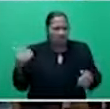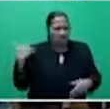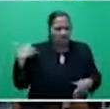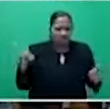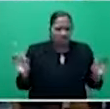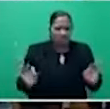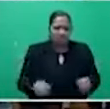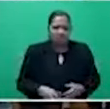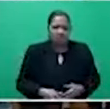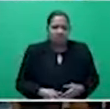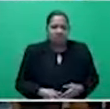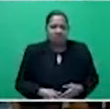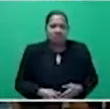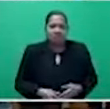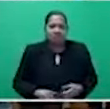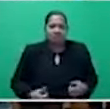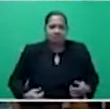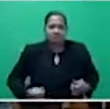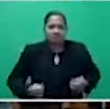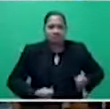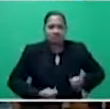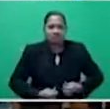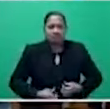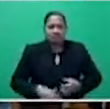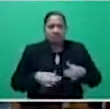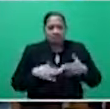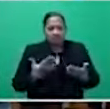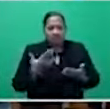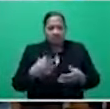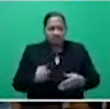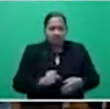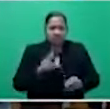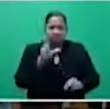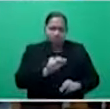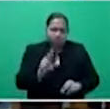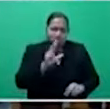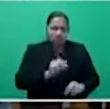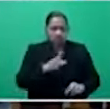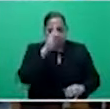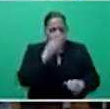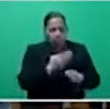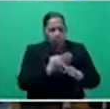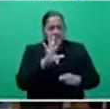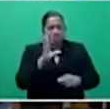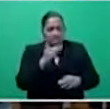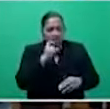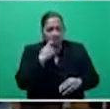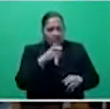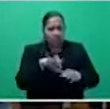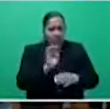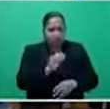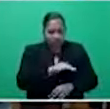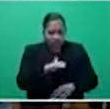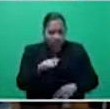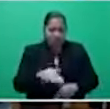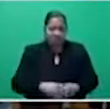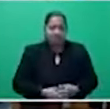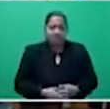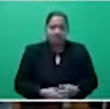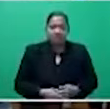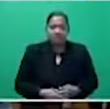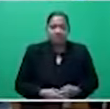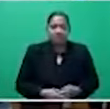all jumped on the bandwagon, still harping on about it, hoping that might get them some votes. Mr. Speaker, sir.